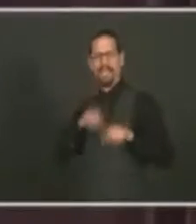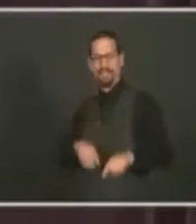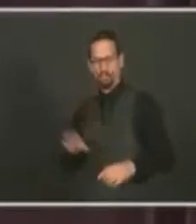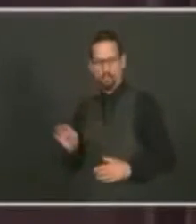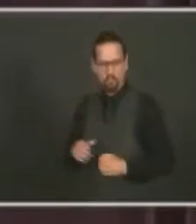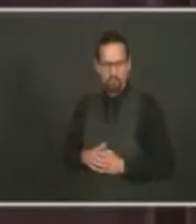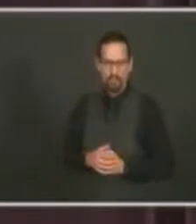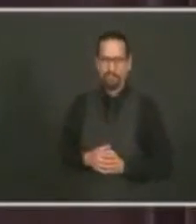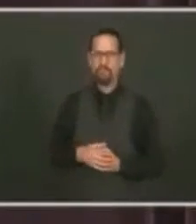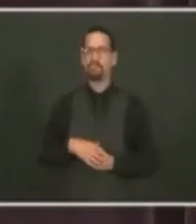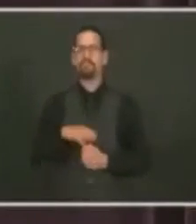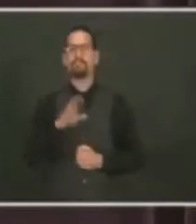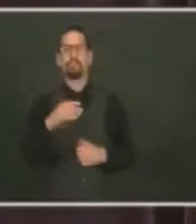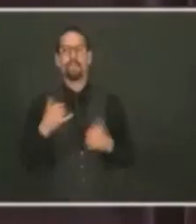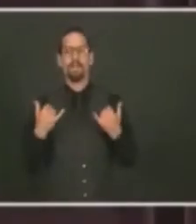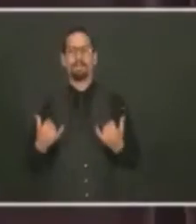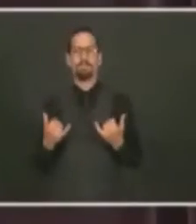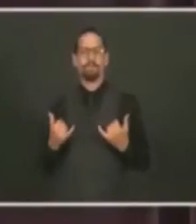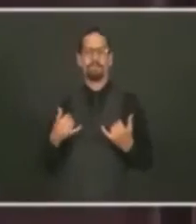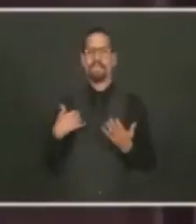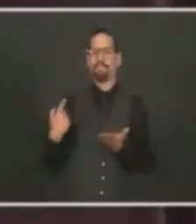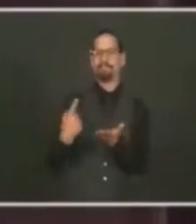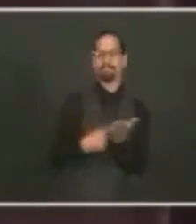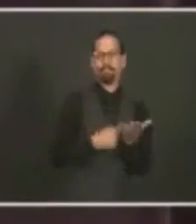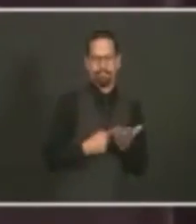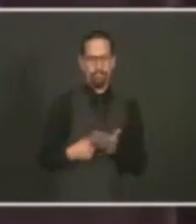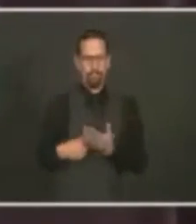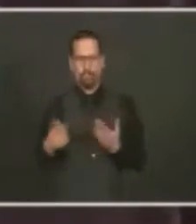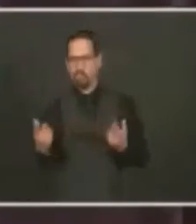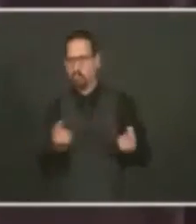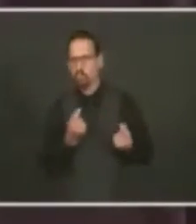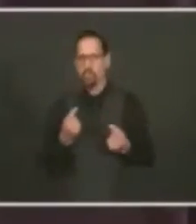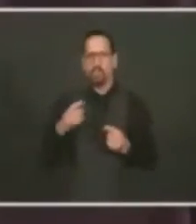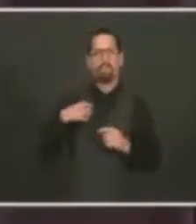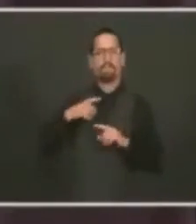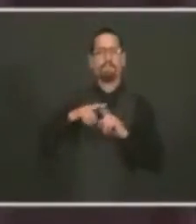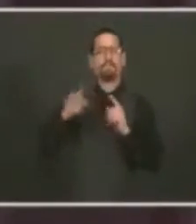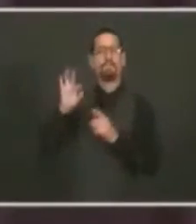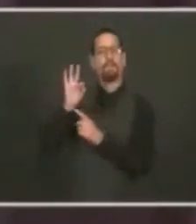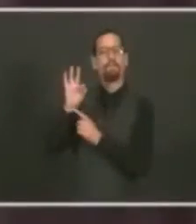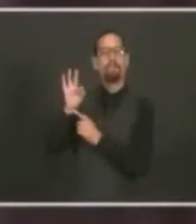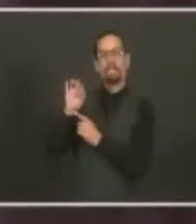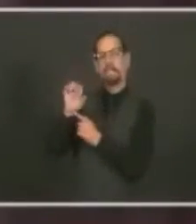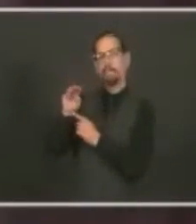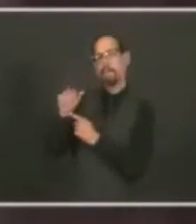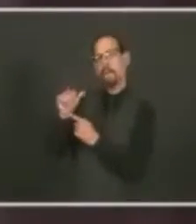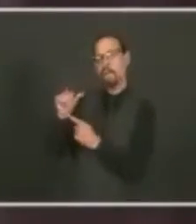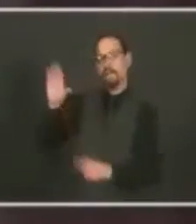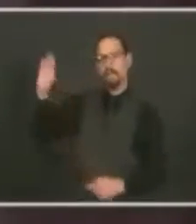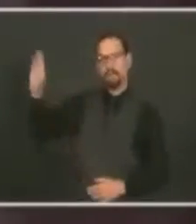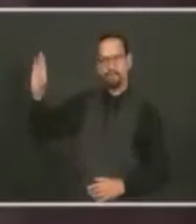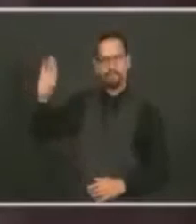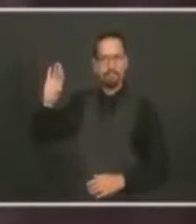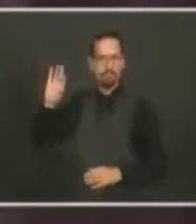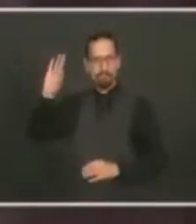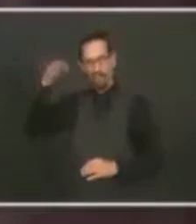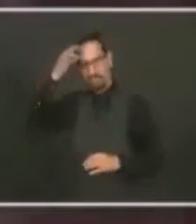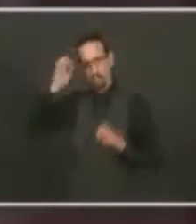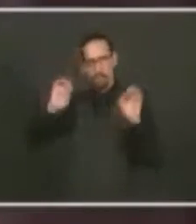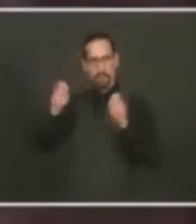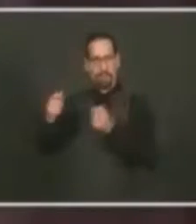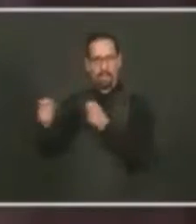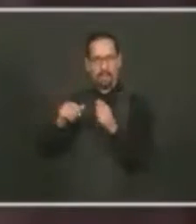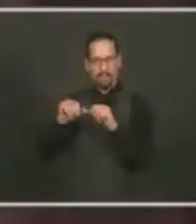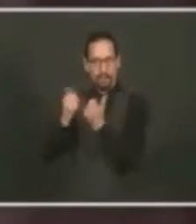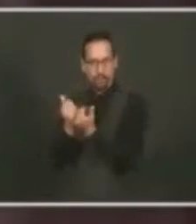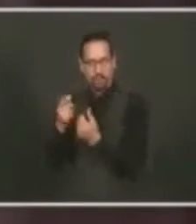We're working through the Rhode Island Emergency Management Agency and FEMA, the Federal Emergency Management Agency, because there's certain requirements around storage of some